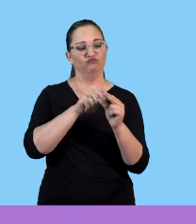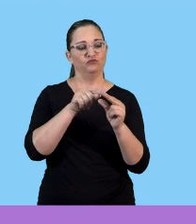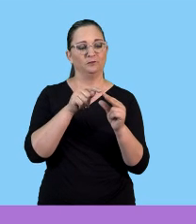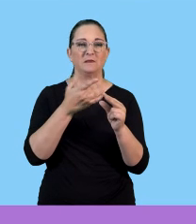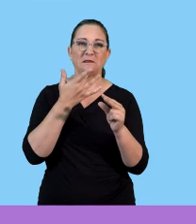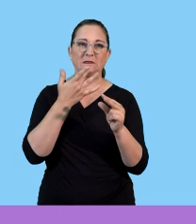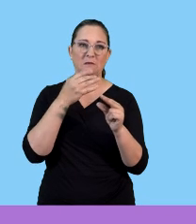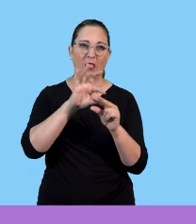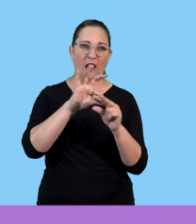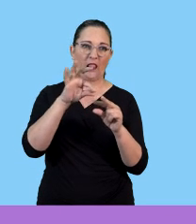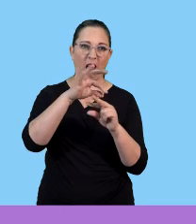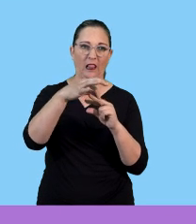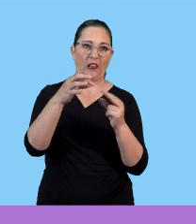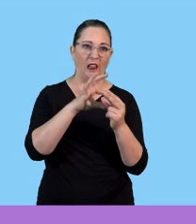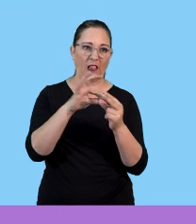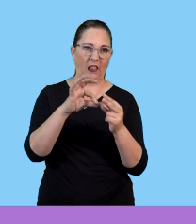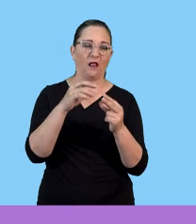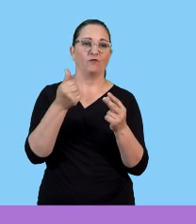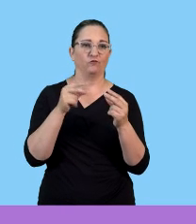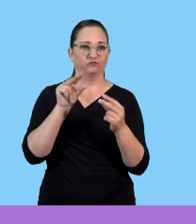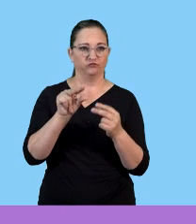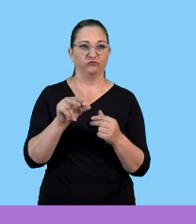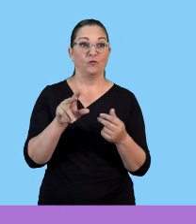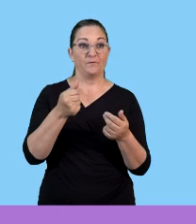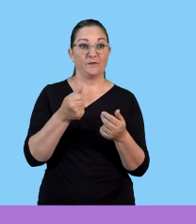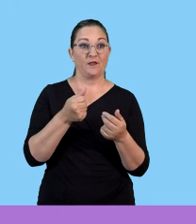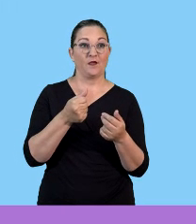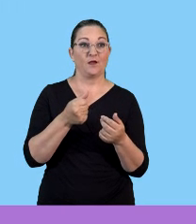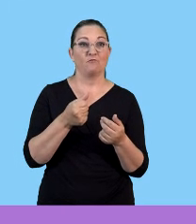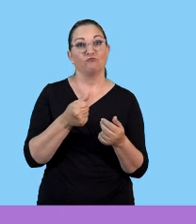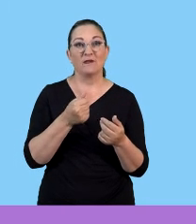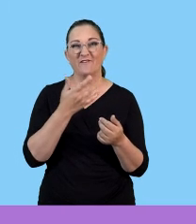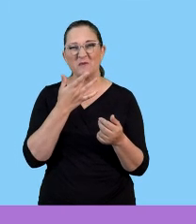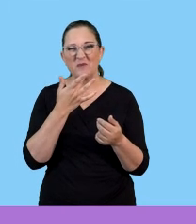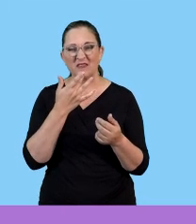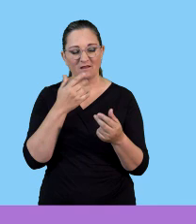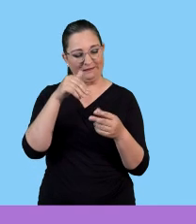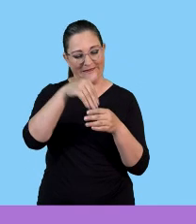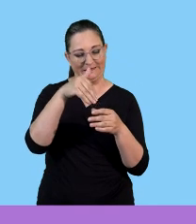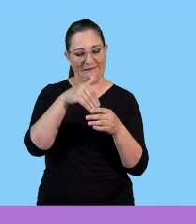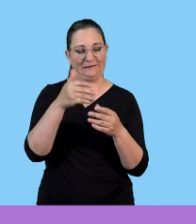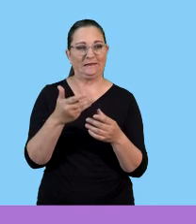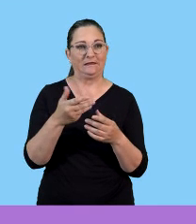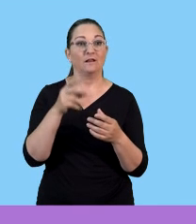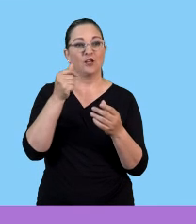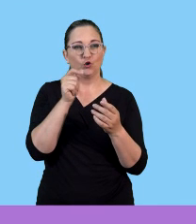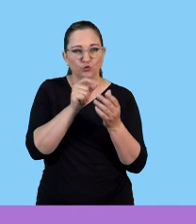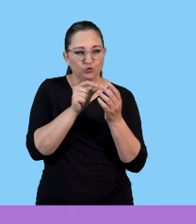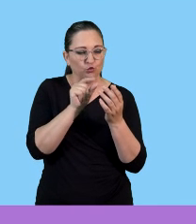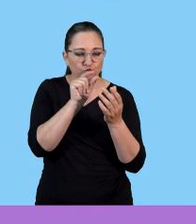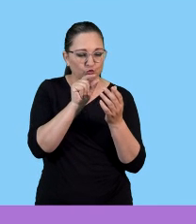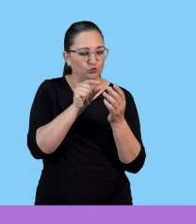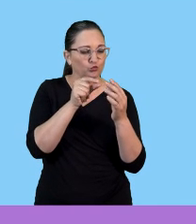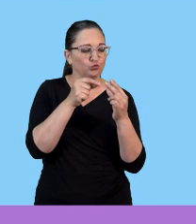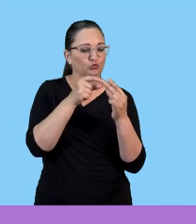those three little circles, all right? The metal piece that is part of a plug, a screw,